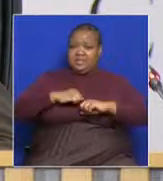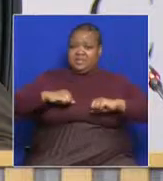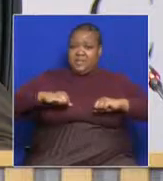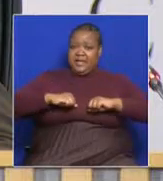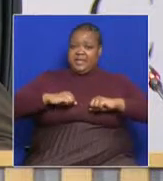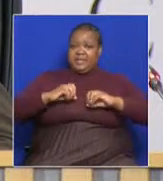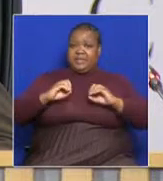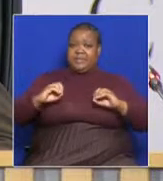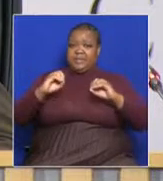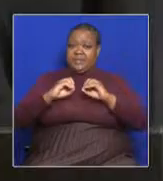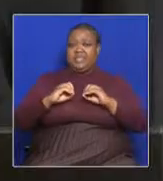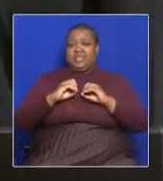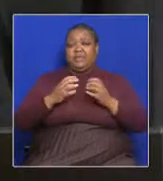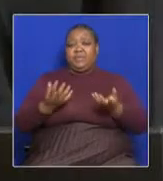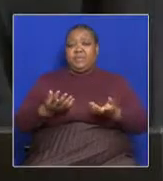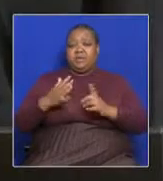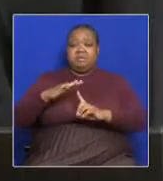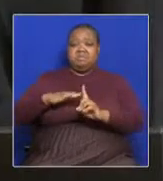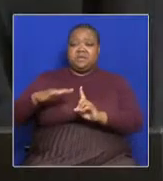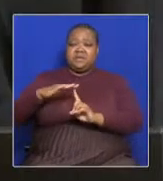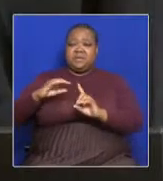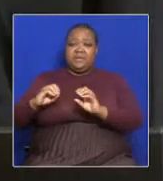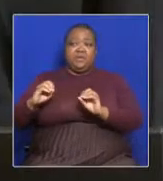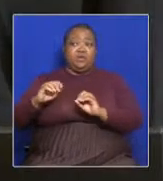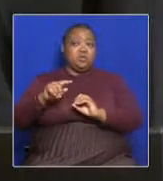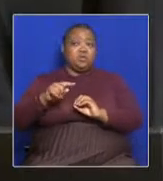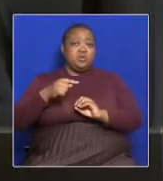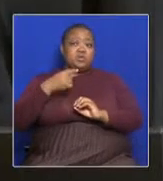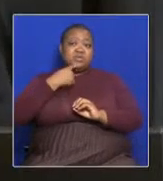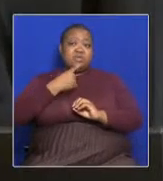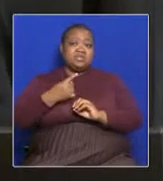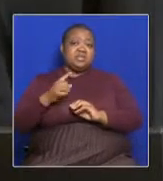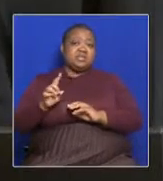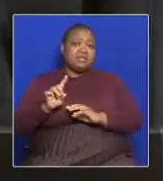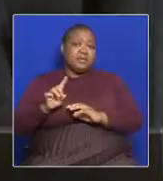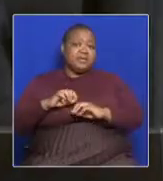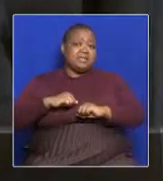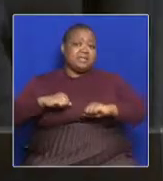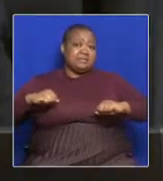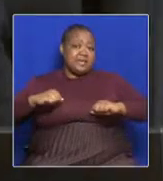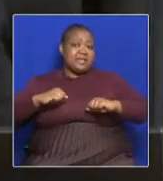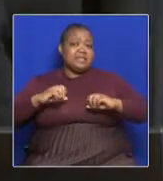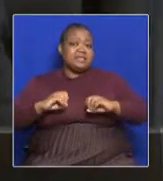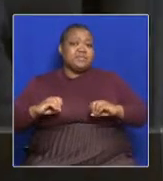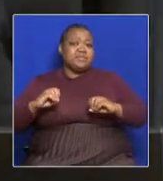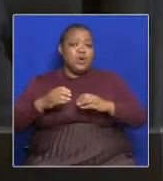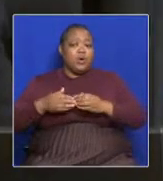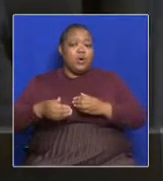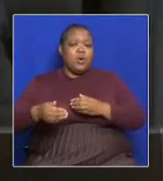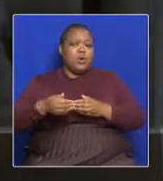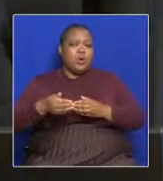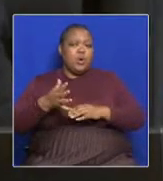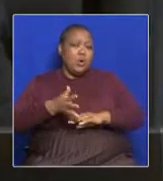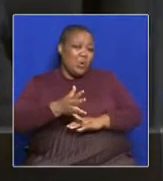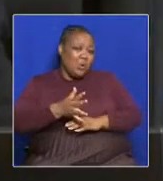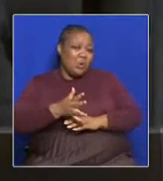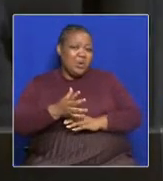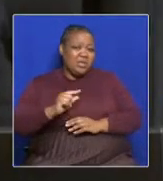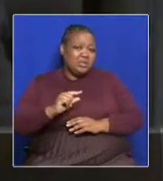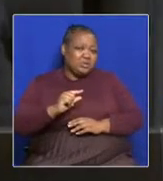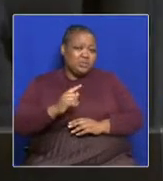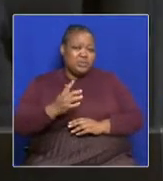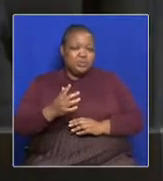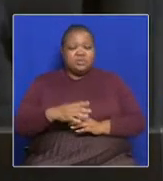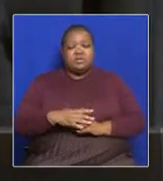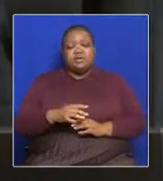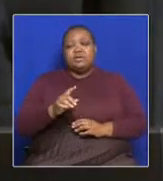what exactly they said about whether they'll have storage anytime soon. But to come back to my question,